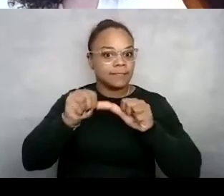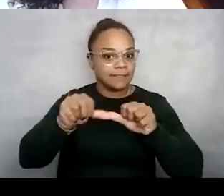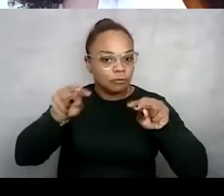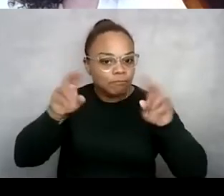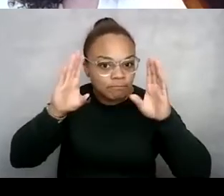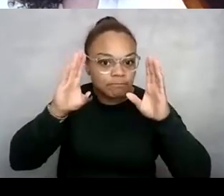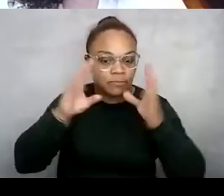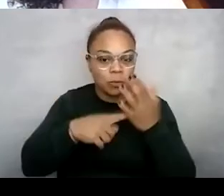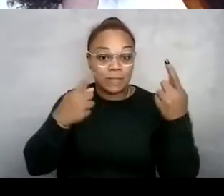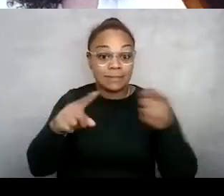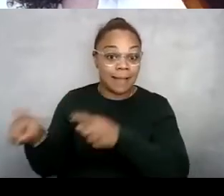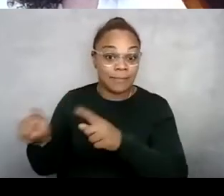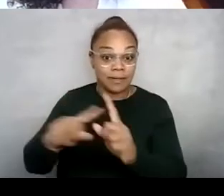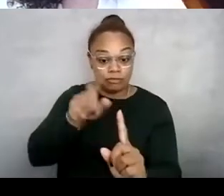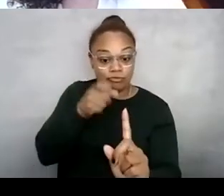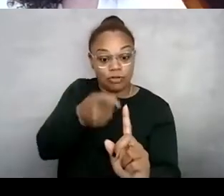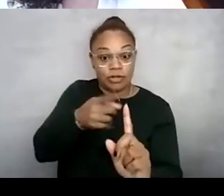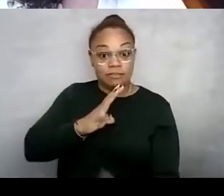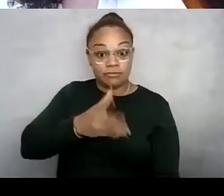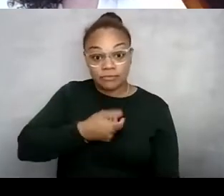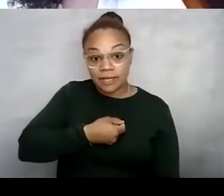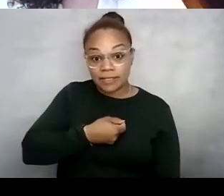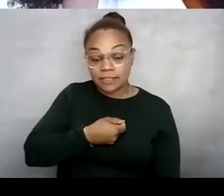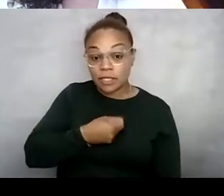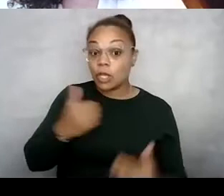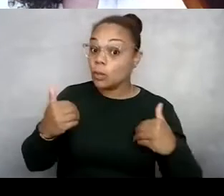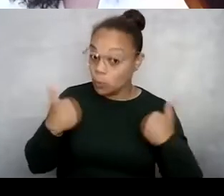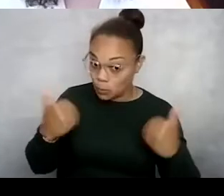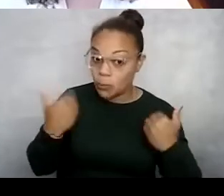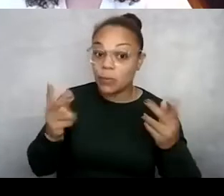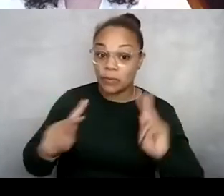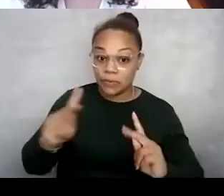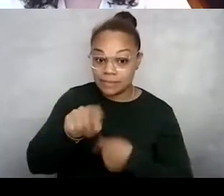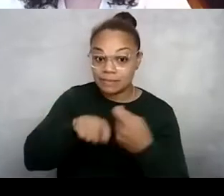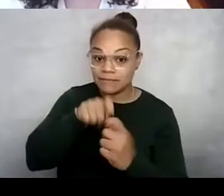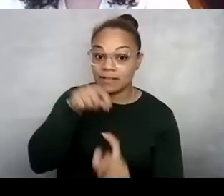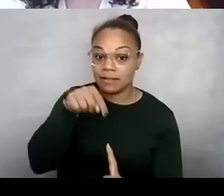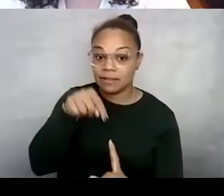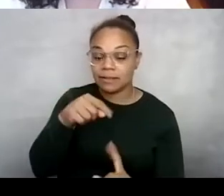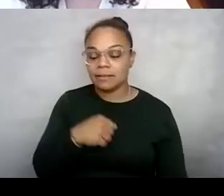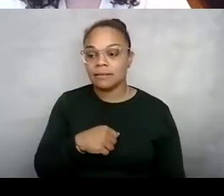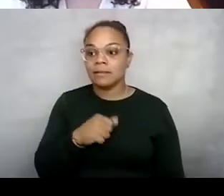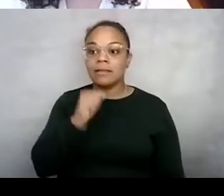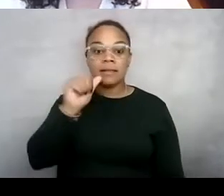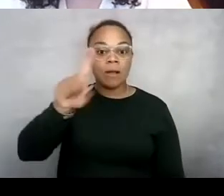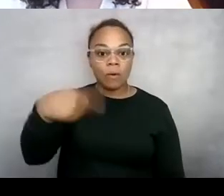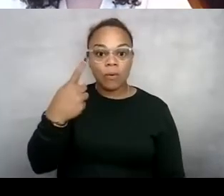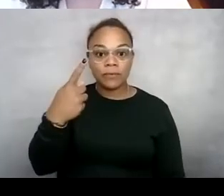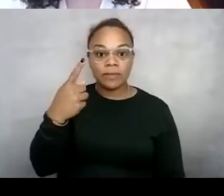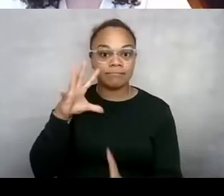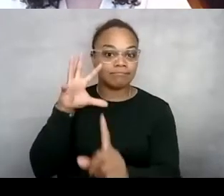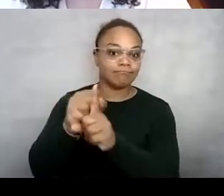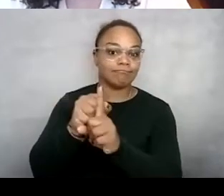of trans youth in particular is because not only is it an assault on a